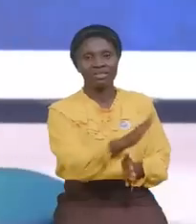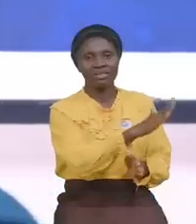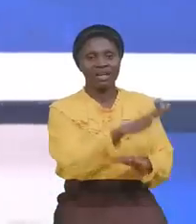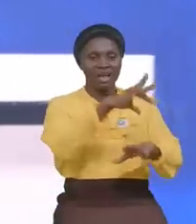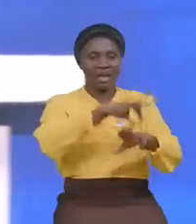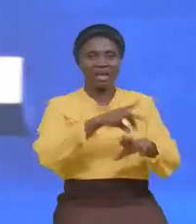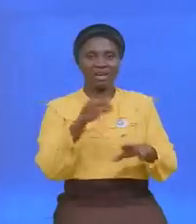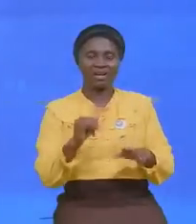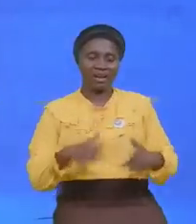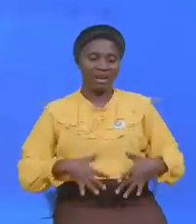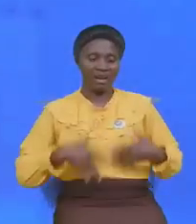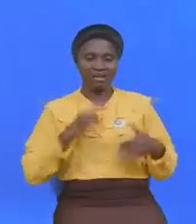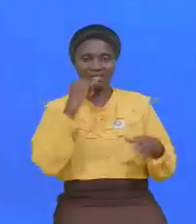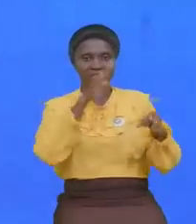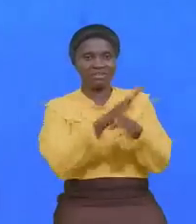for them.